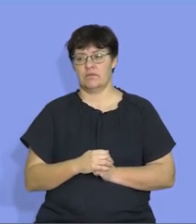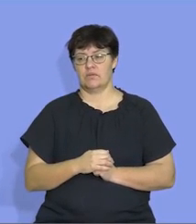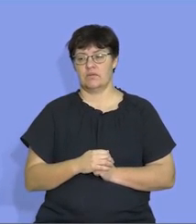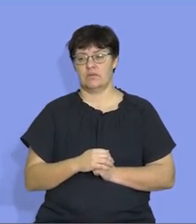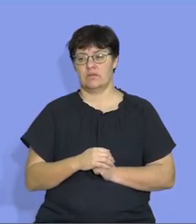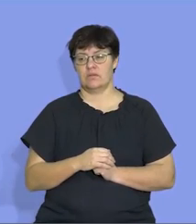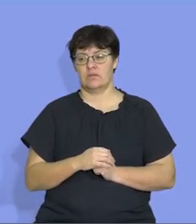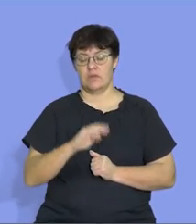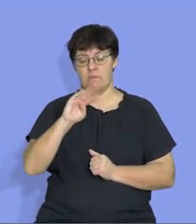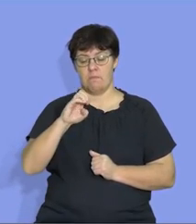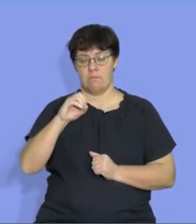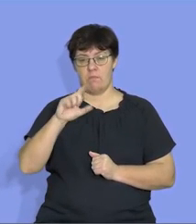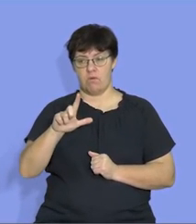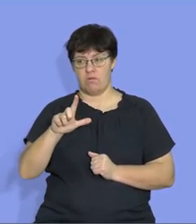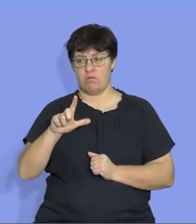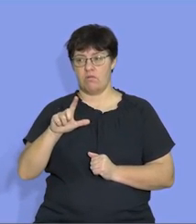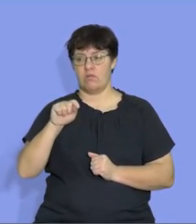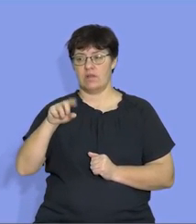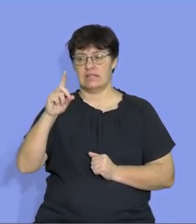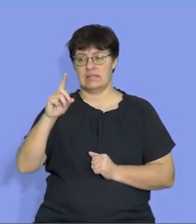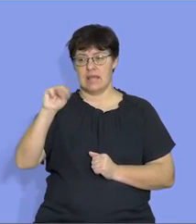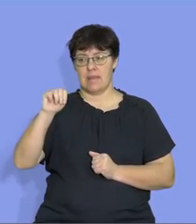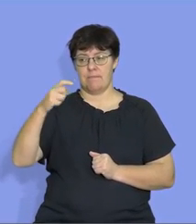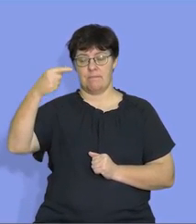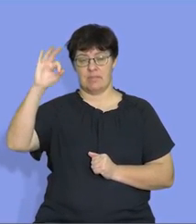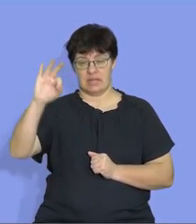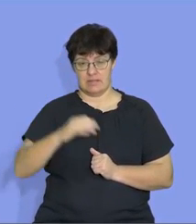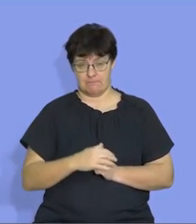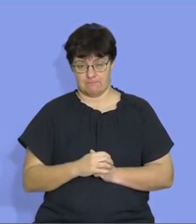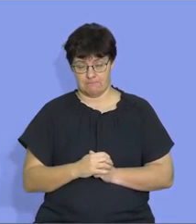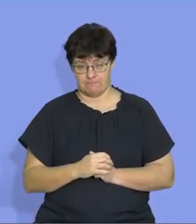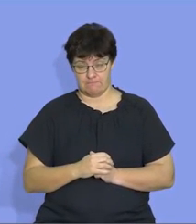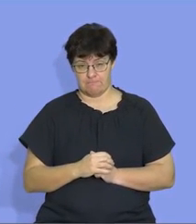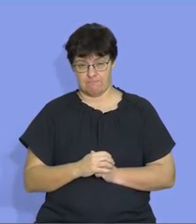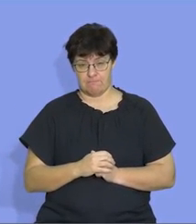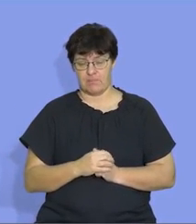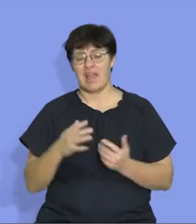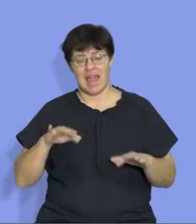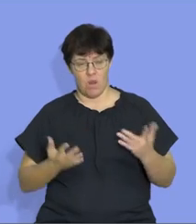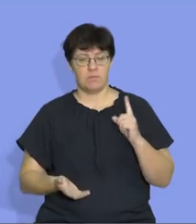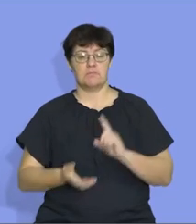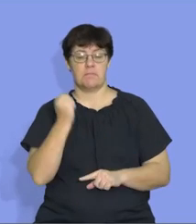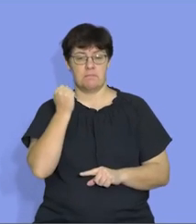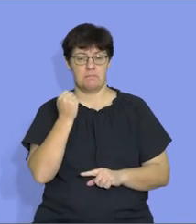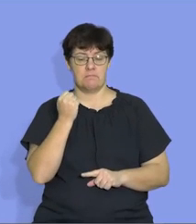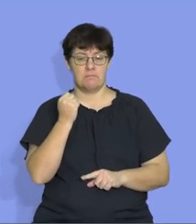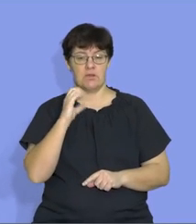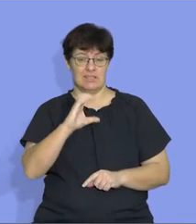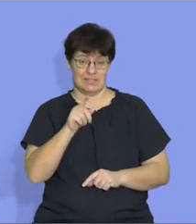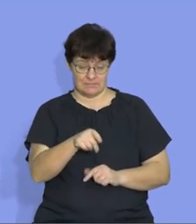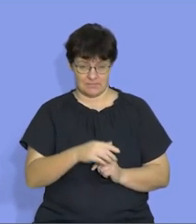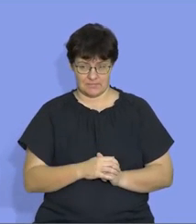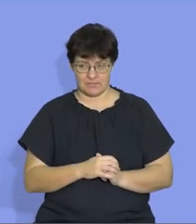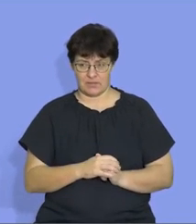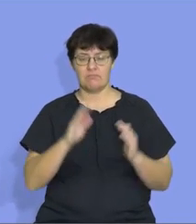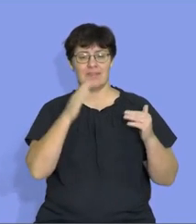moles per cubic decimeter, right? So that's how we determine the concentration, right? So be